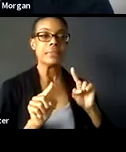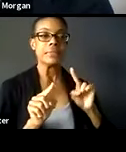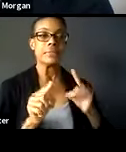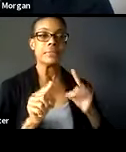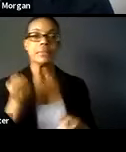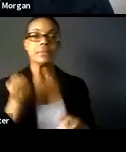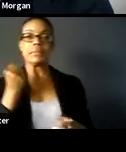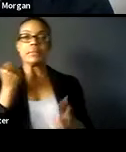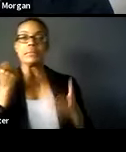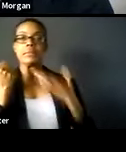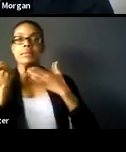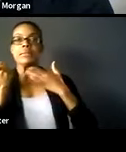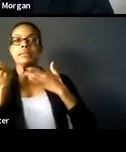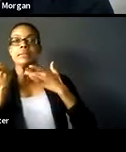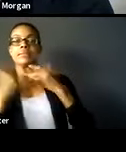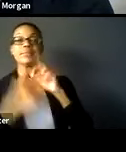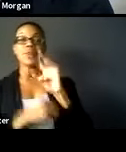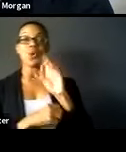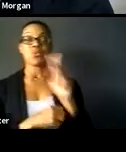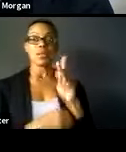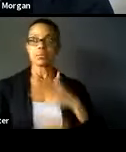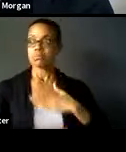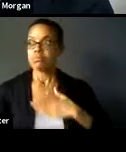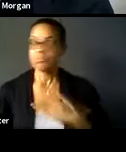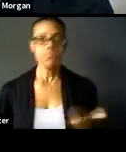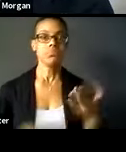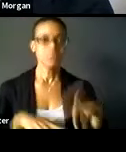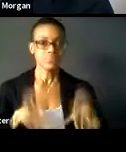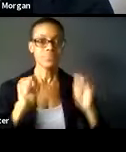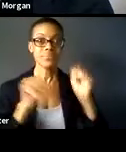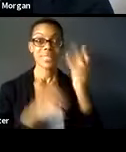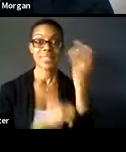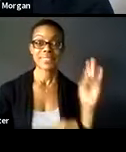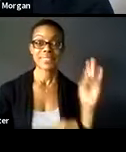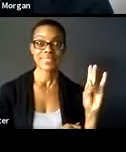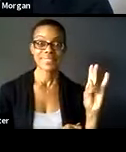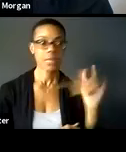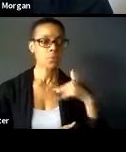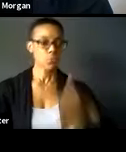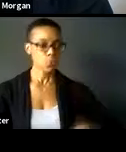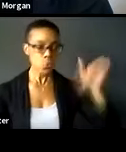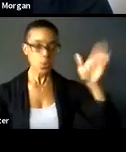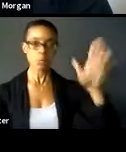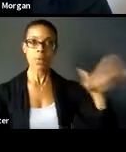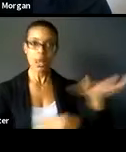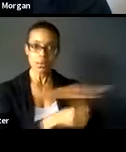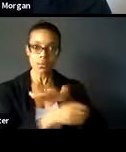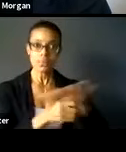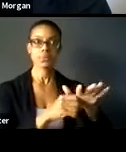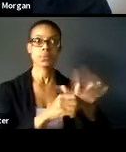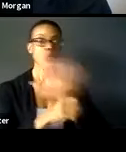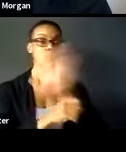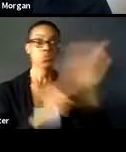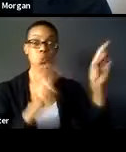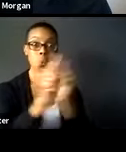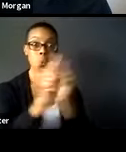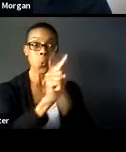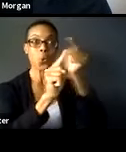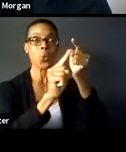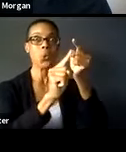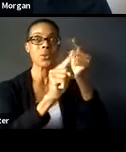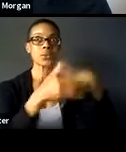to take at 17, because growing up in those neighborhoods, your main objective is to make it